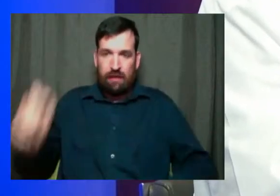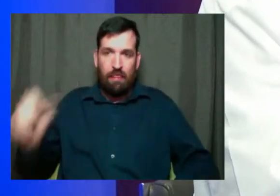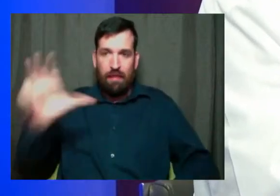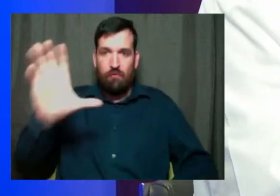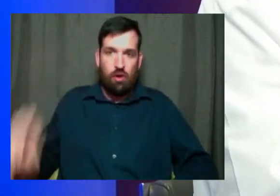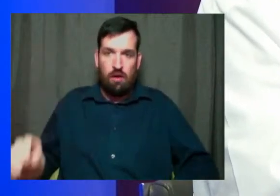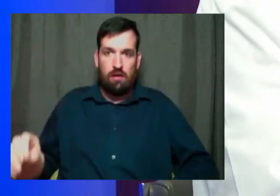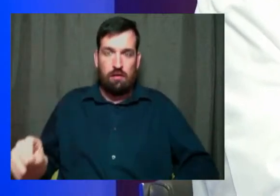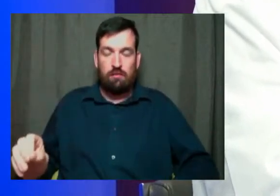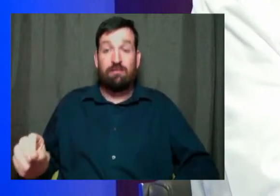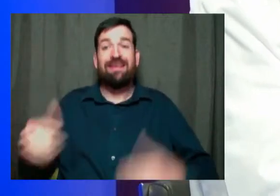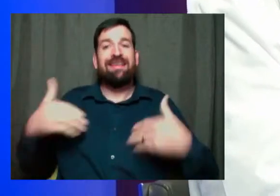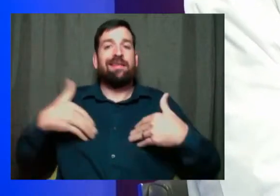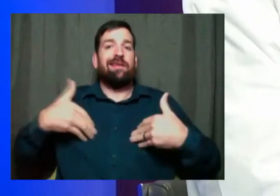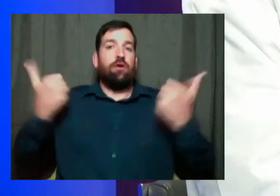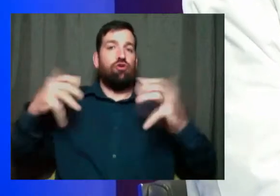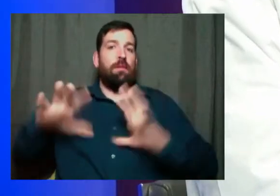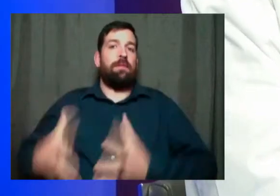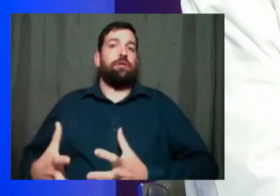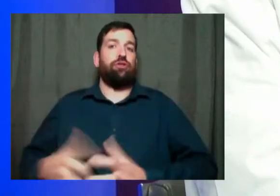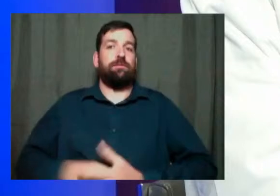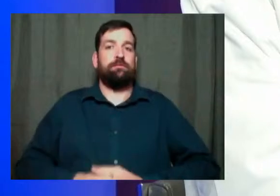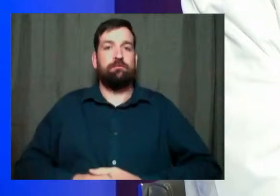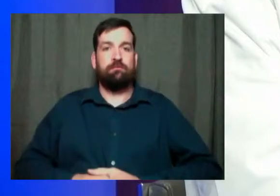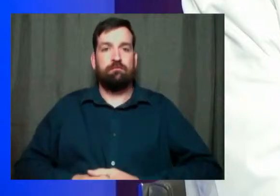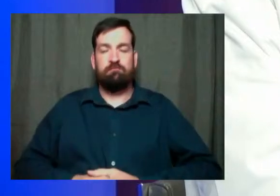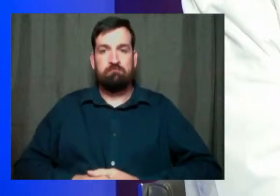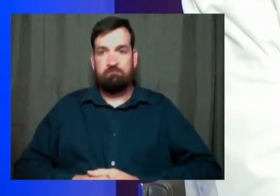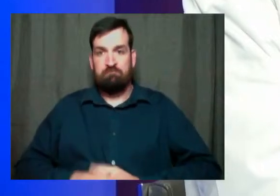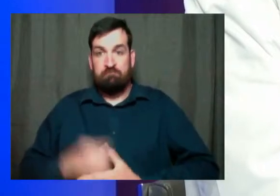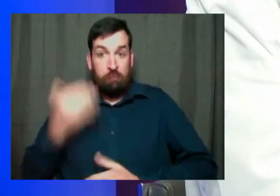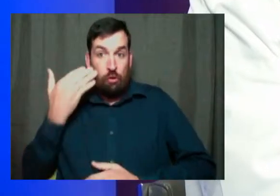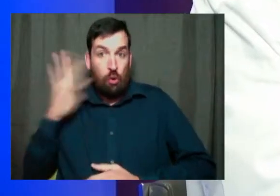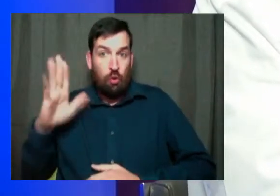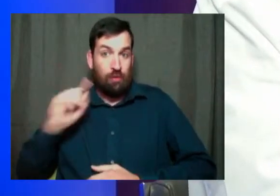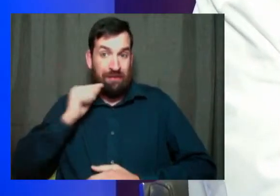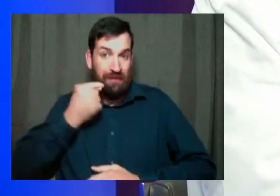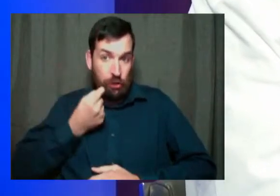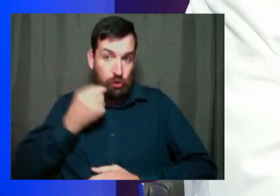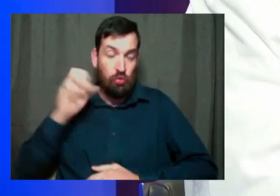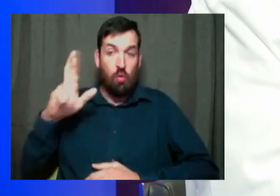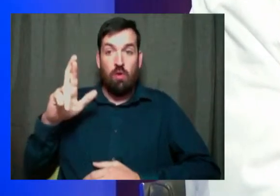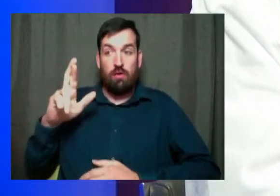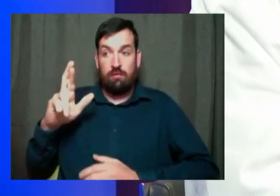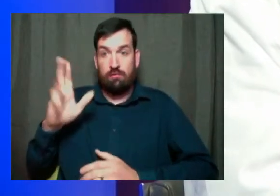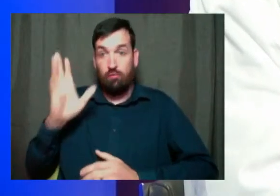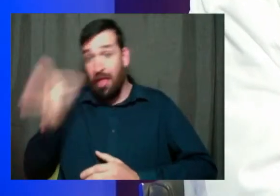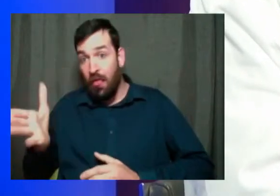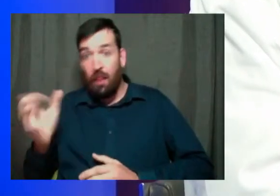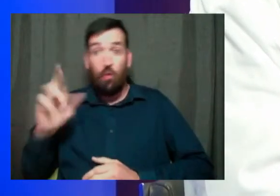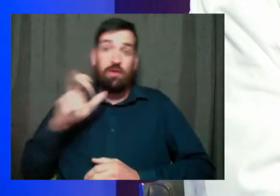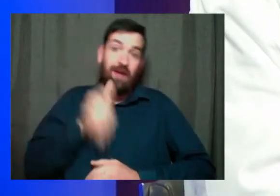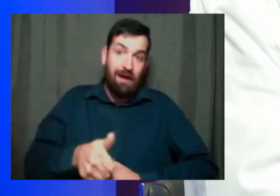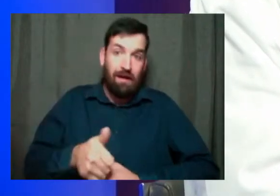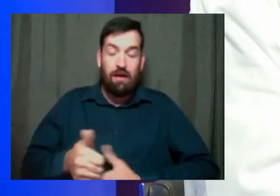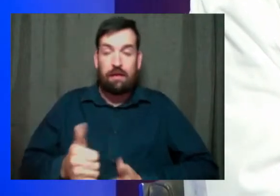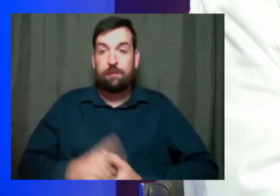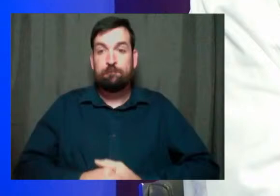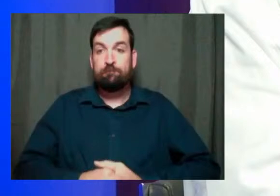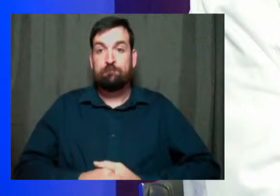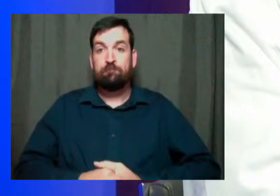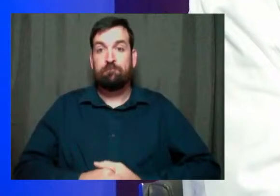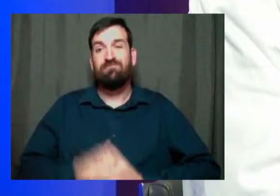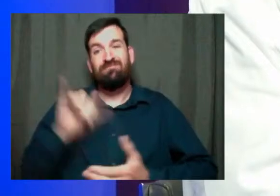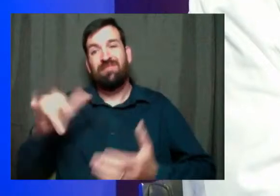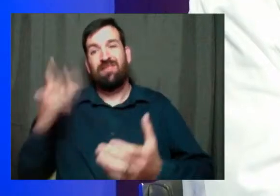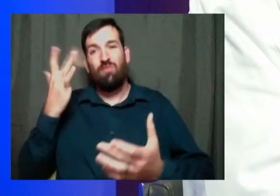younger population. So we don't really know how severe it is going to be or how severe it's not going to be. And I think that's why I said, we've heard